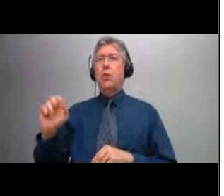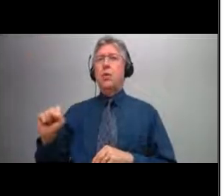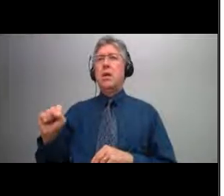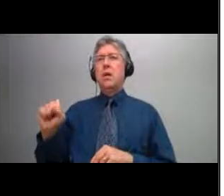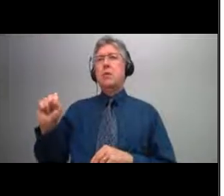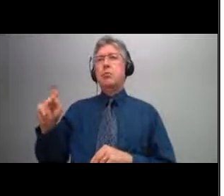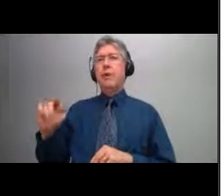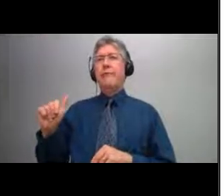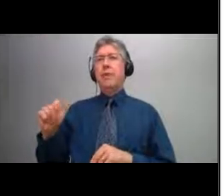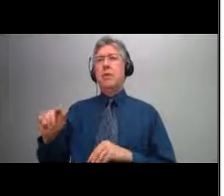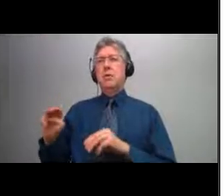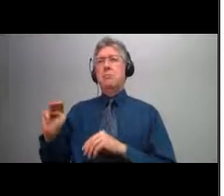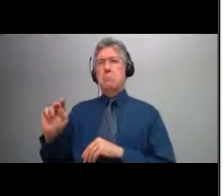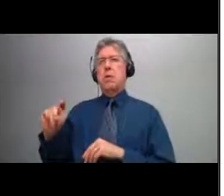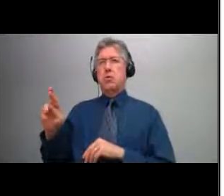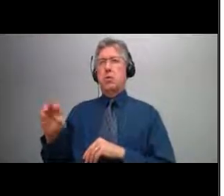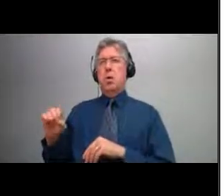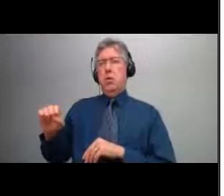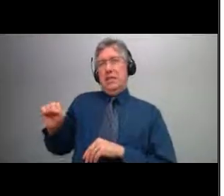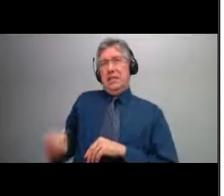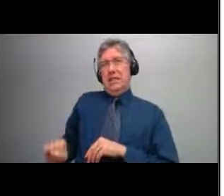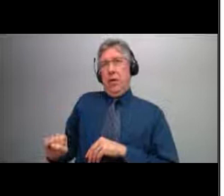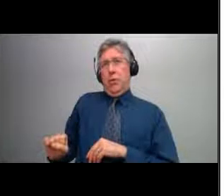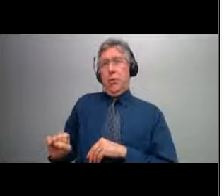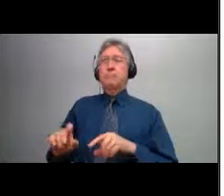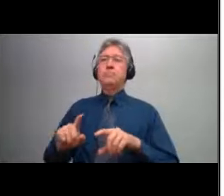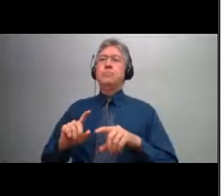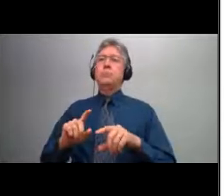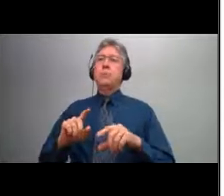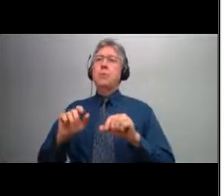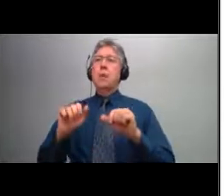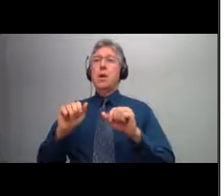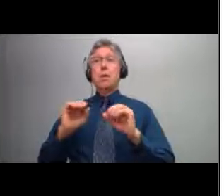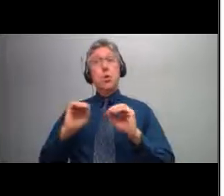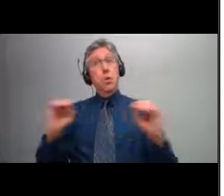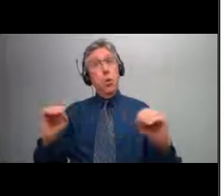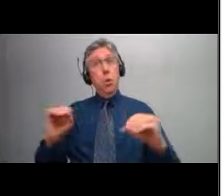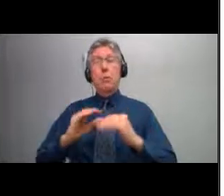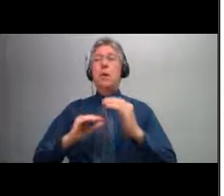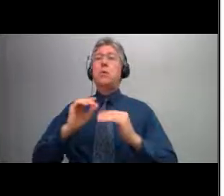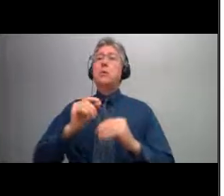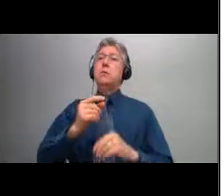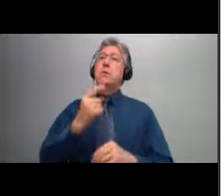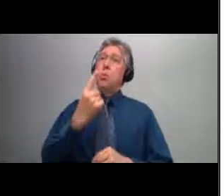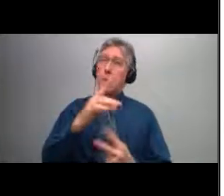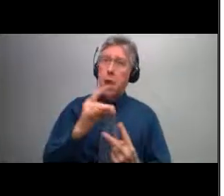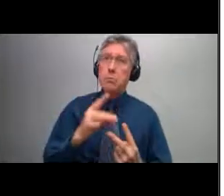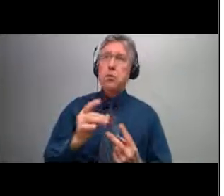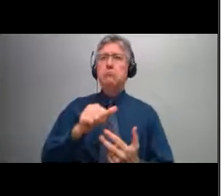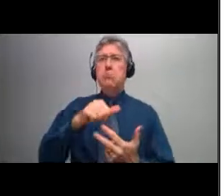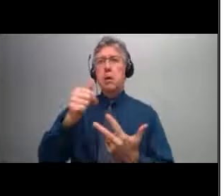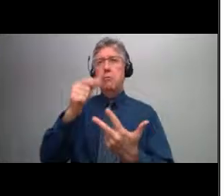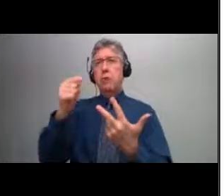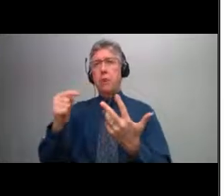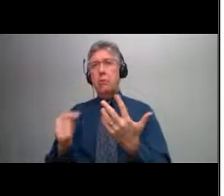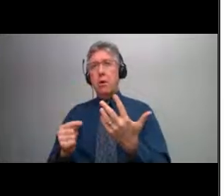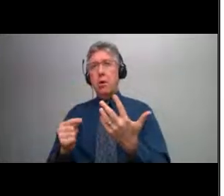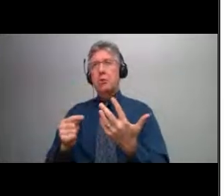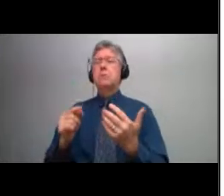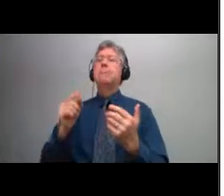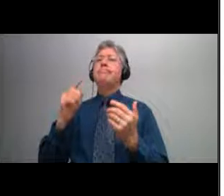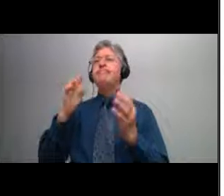south. A range of alternative options, including no build, were evaluated in the EA to arrive at a preferred build alternative, which